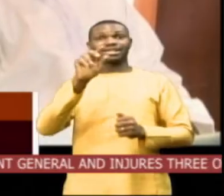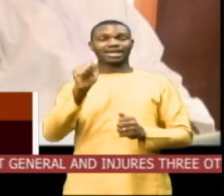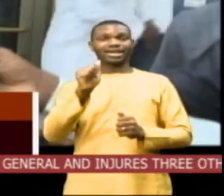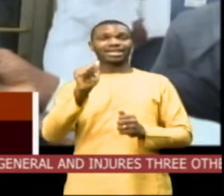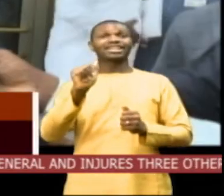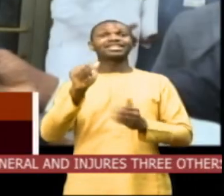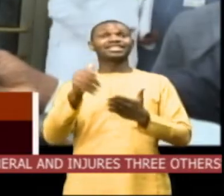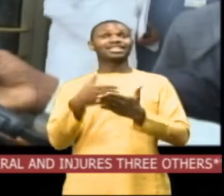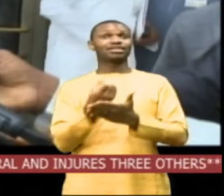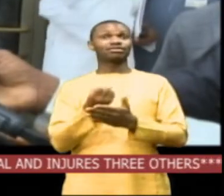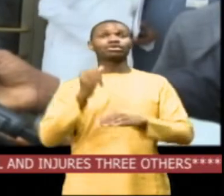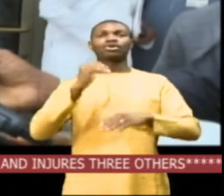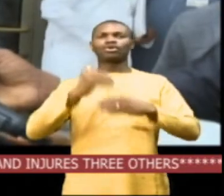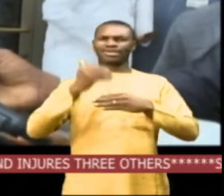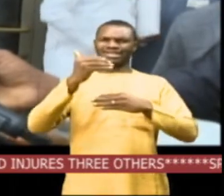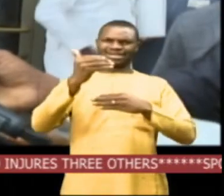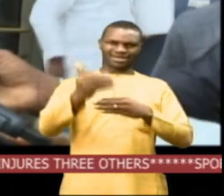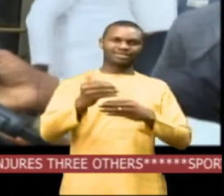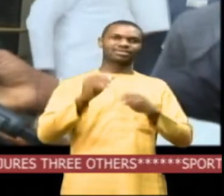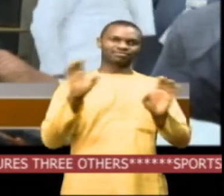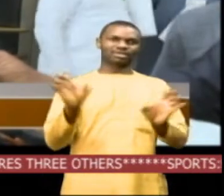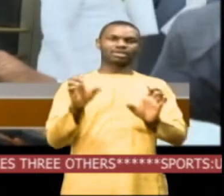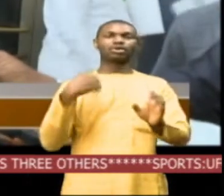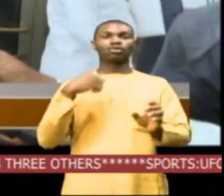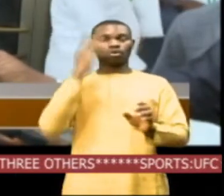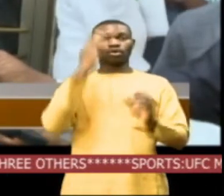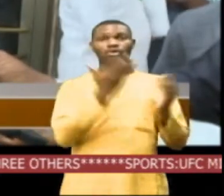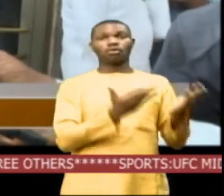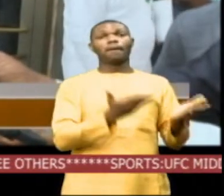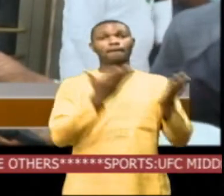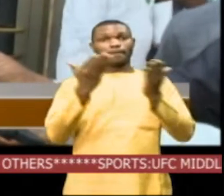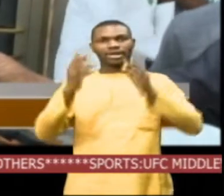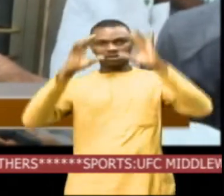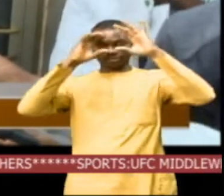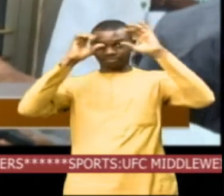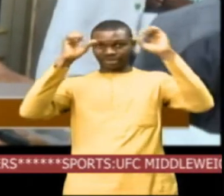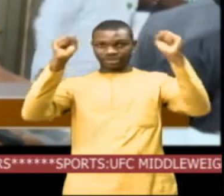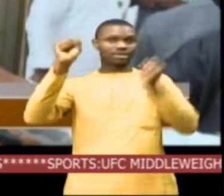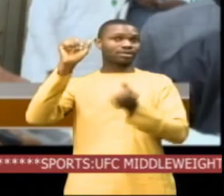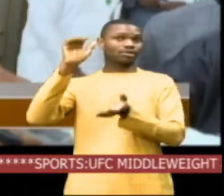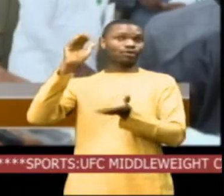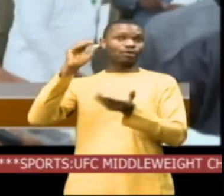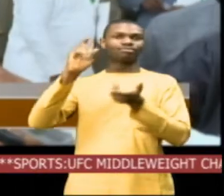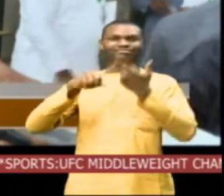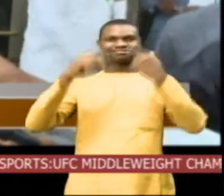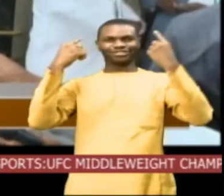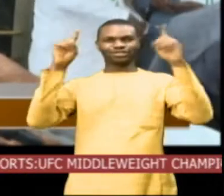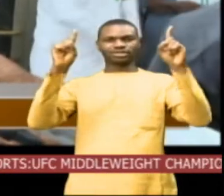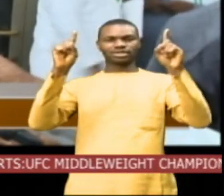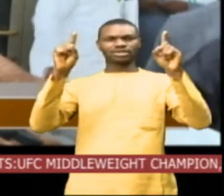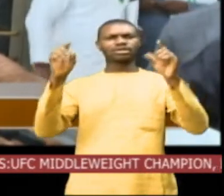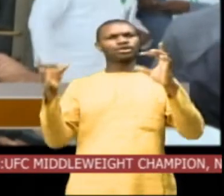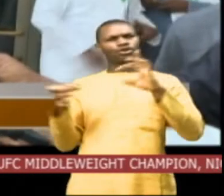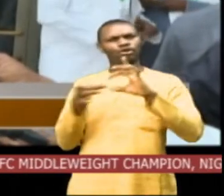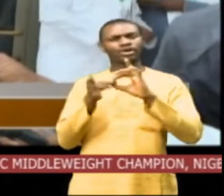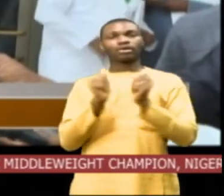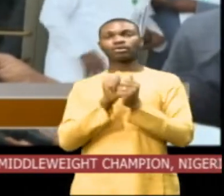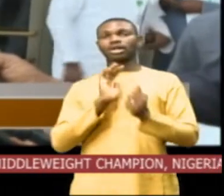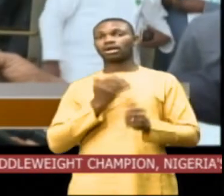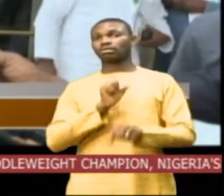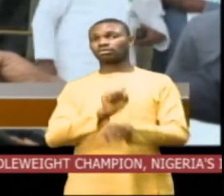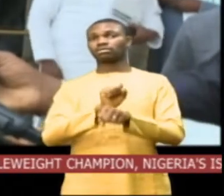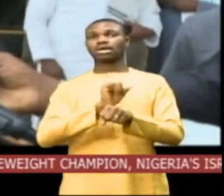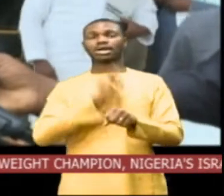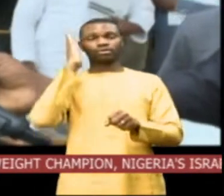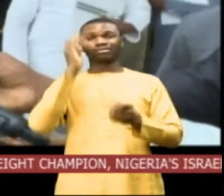step. We will bring Mr. President's expectation to bear in terms of our tasks. But let me also let you